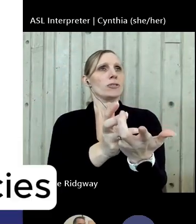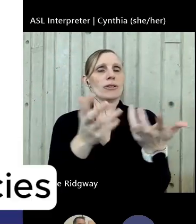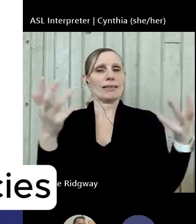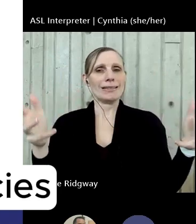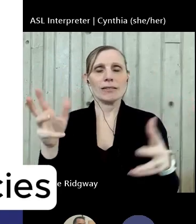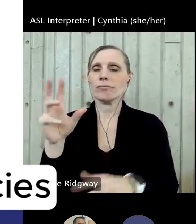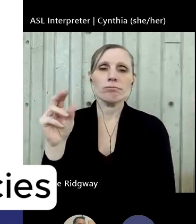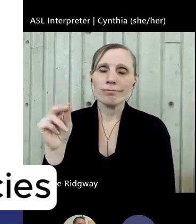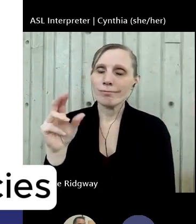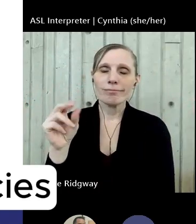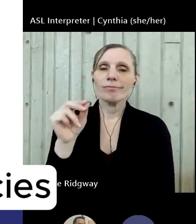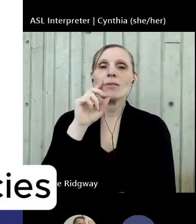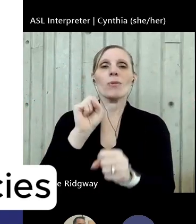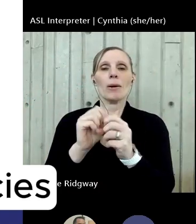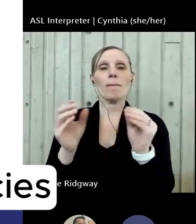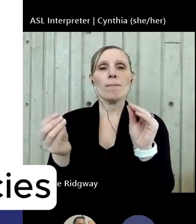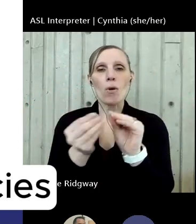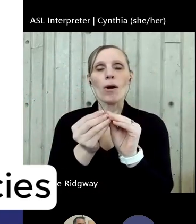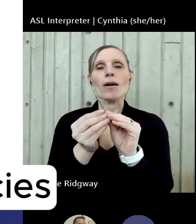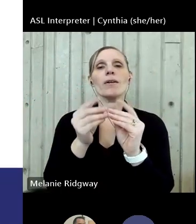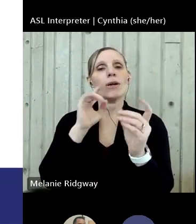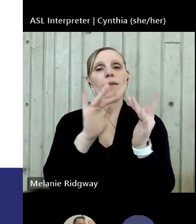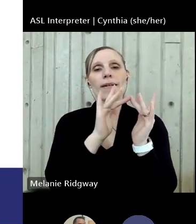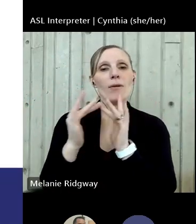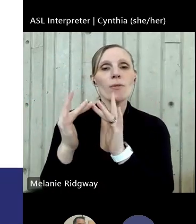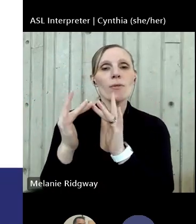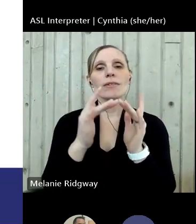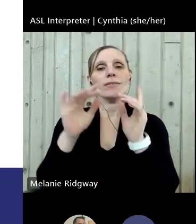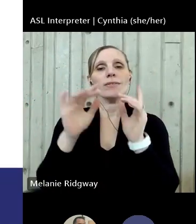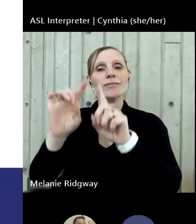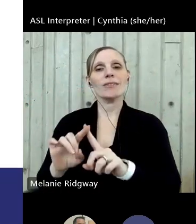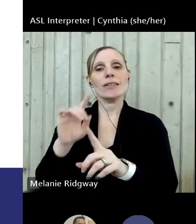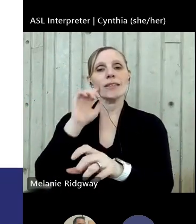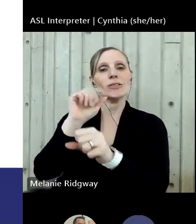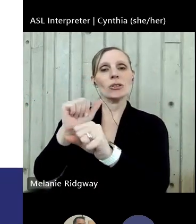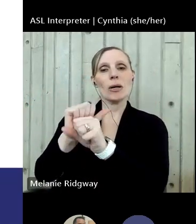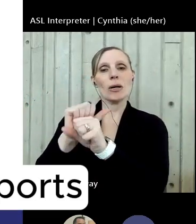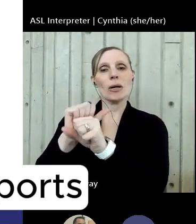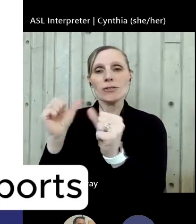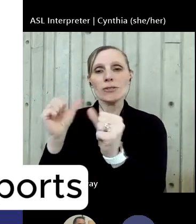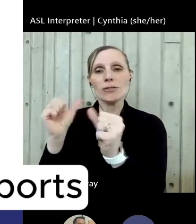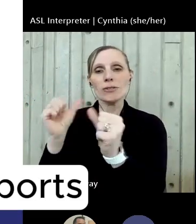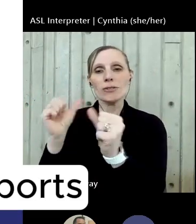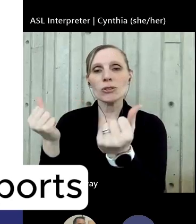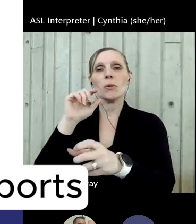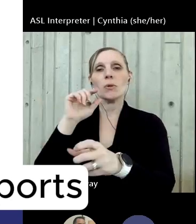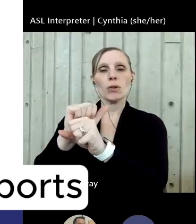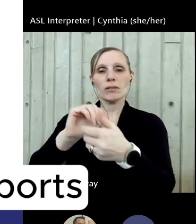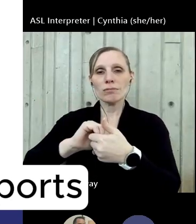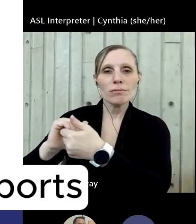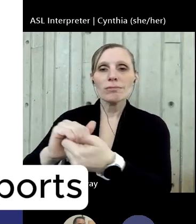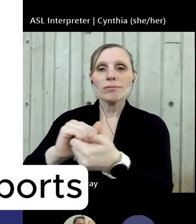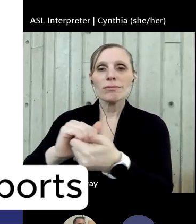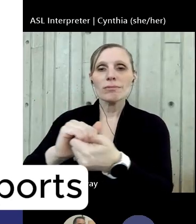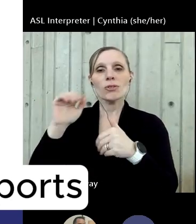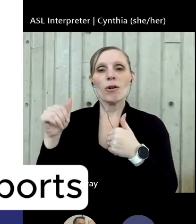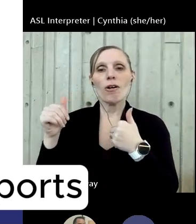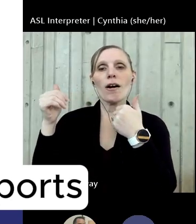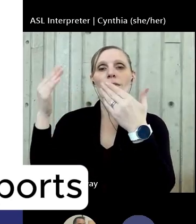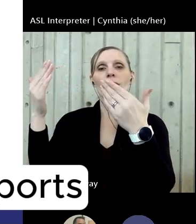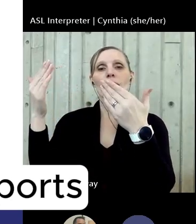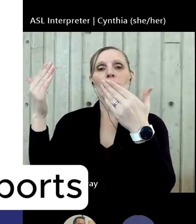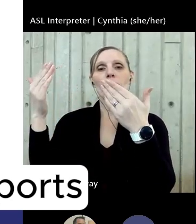are a network of employment agencies that collaborate to offer a wide range of